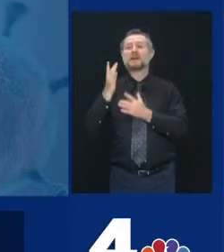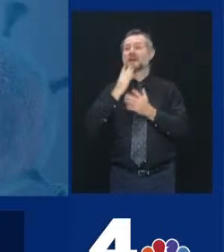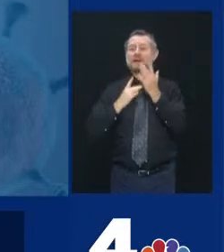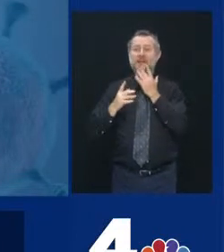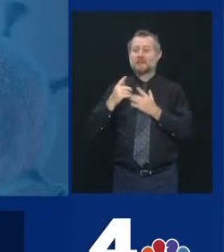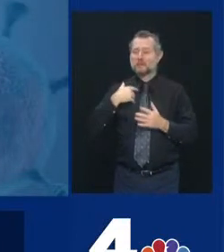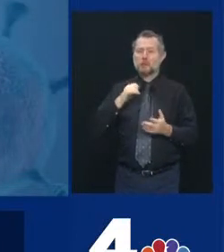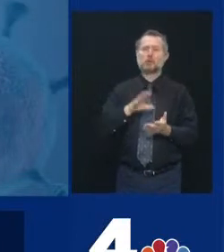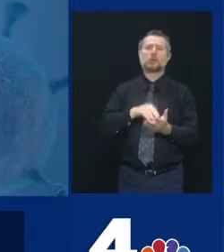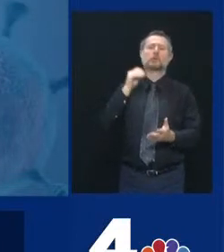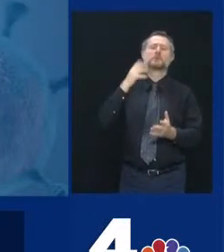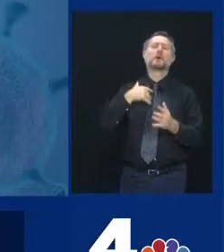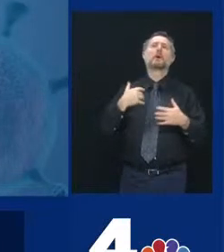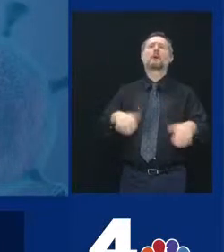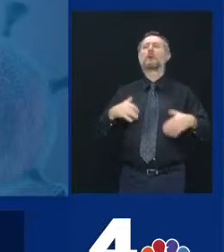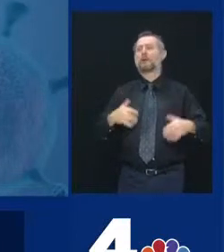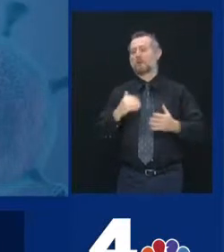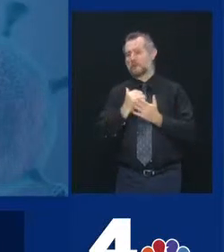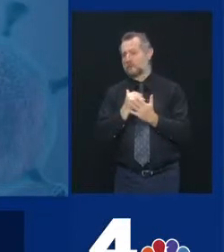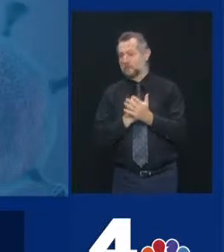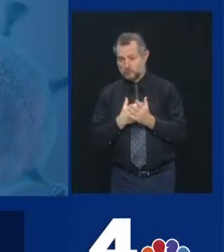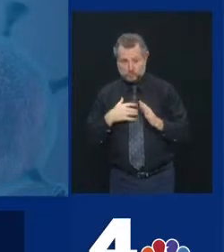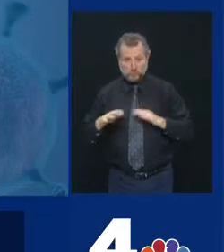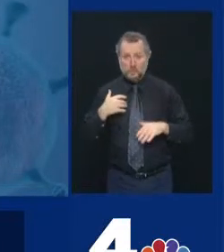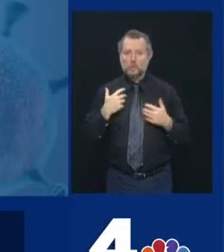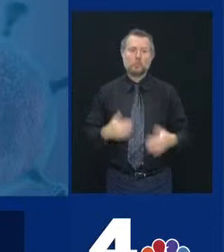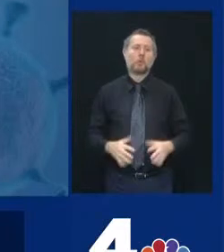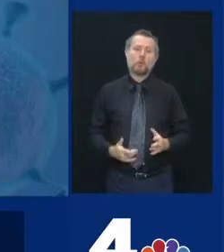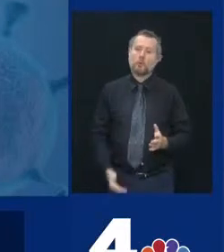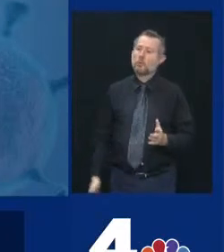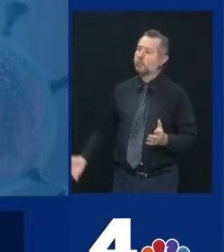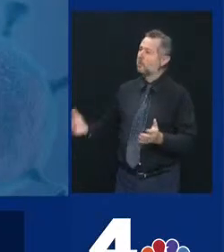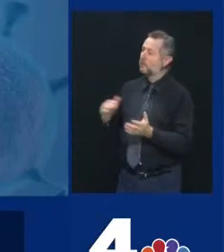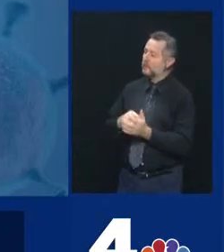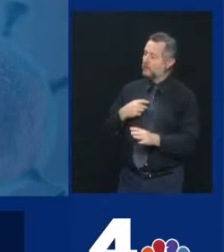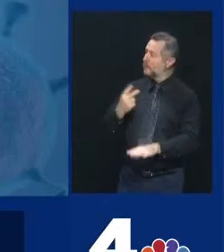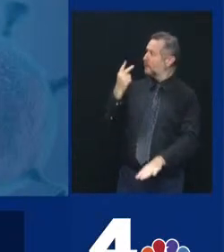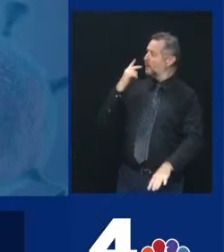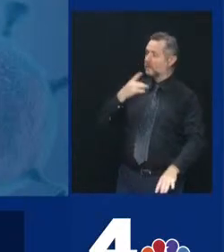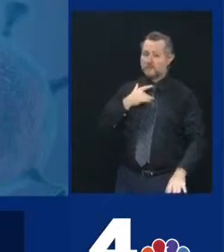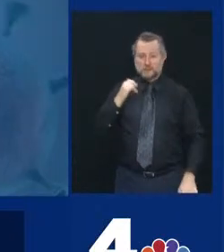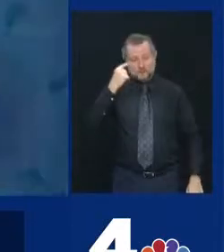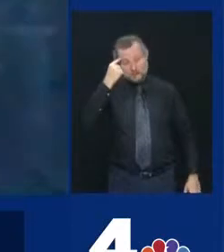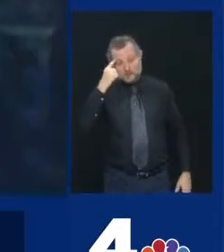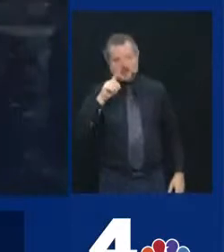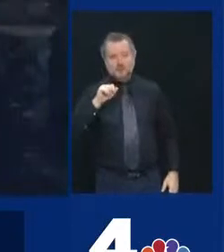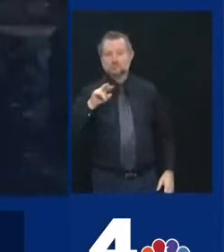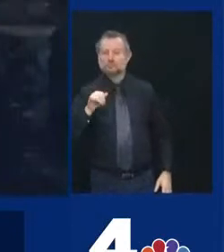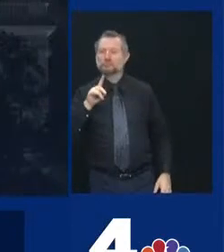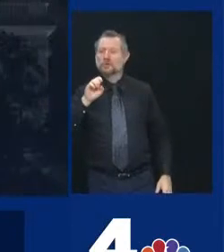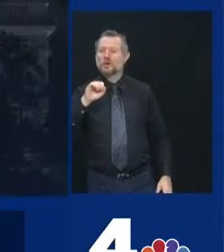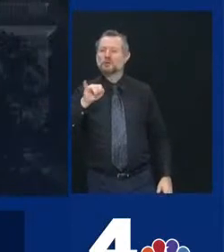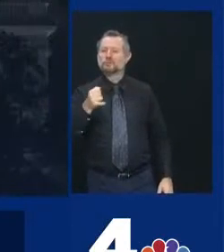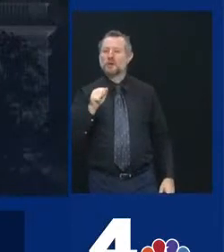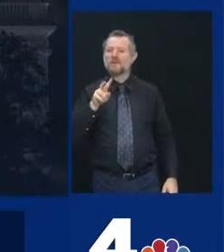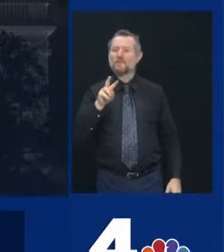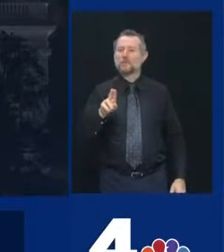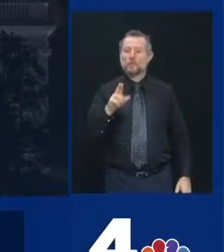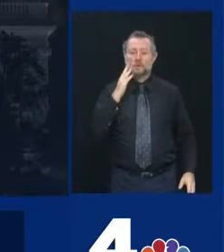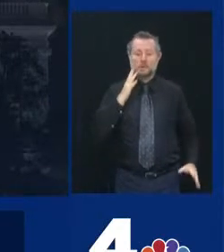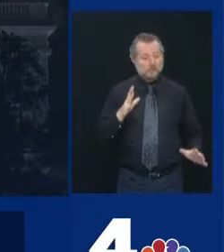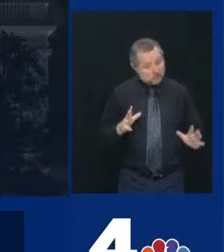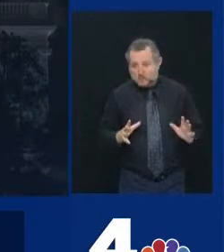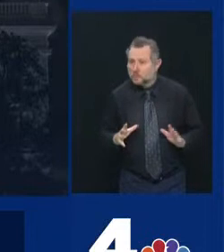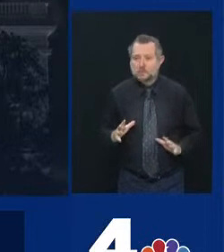Otherwise, we're going to relive the nightmares that we have lived through, right? Let's